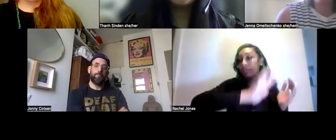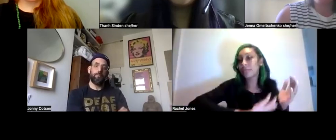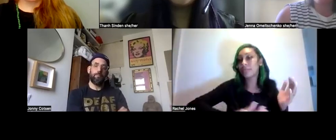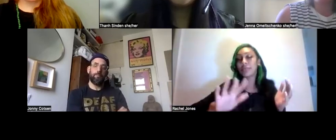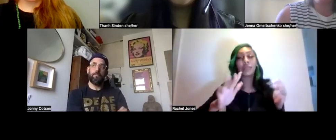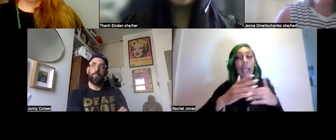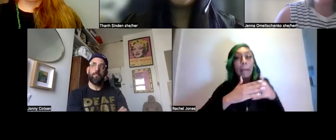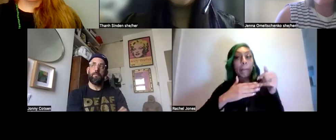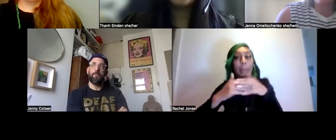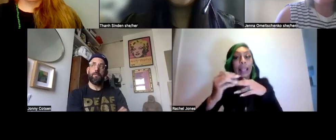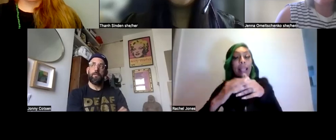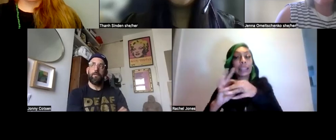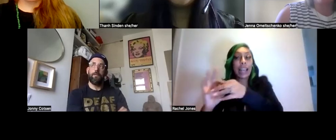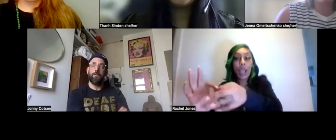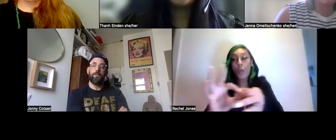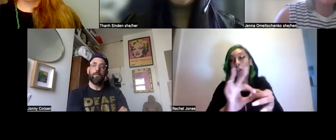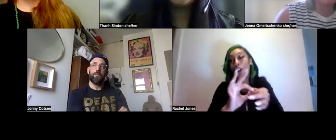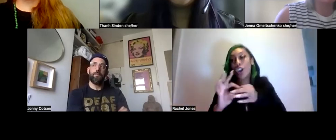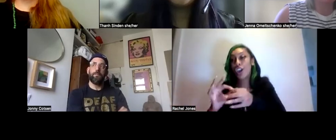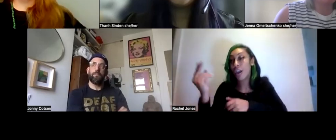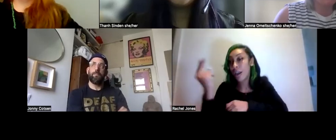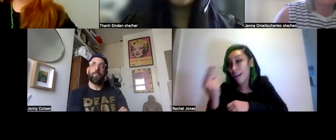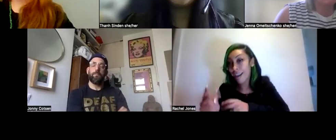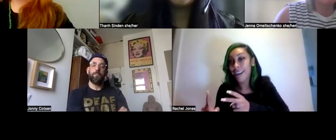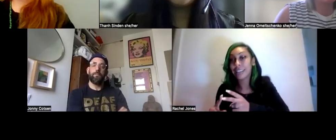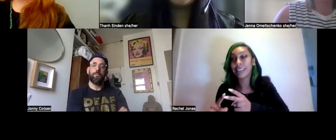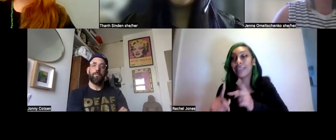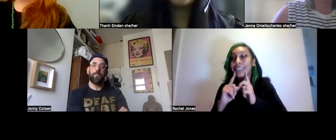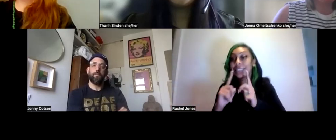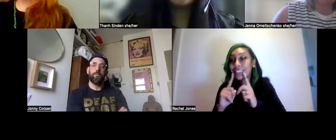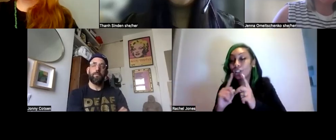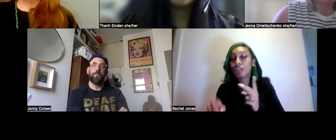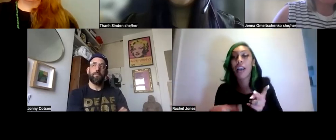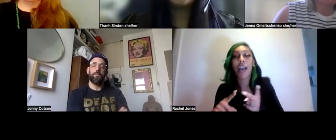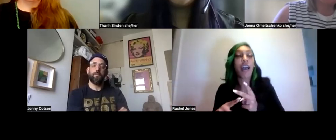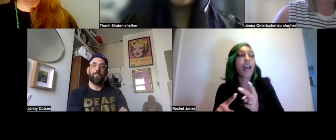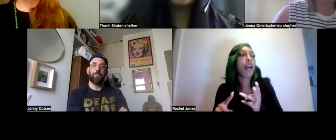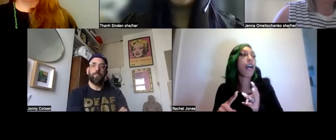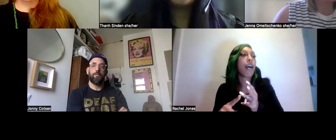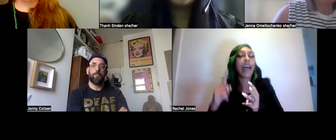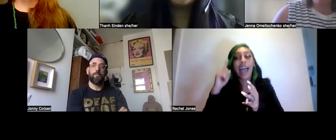building a network of artists, of teachers, of head teachers,